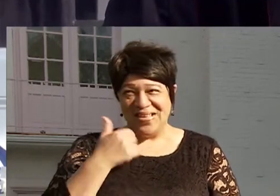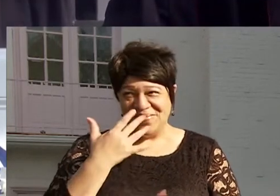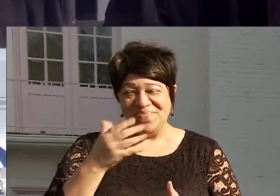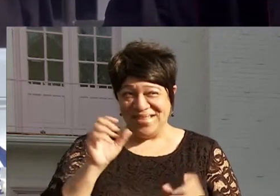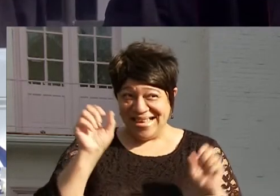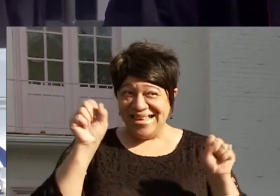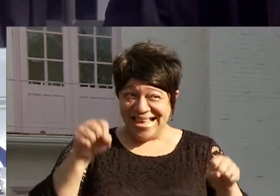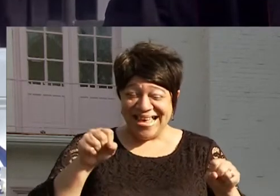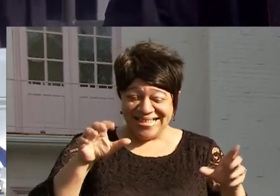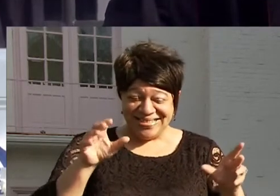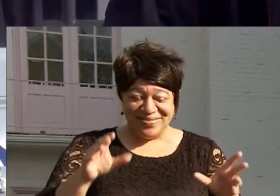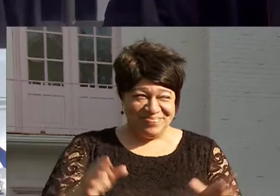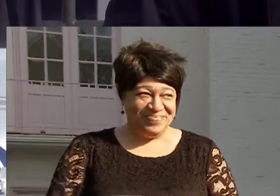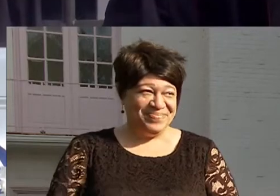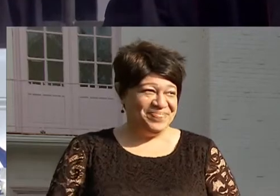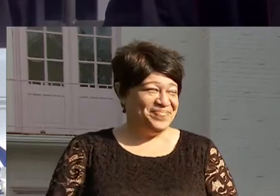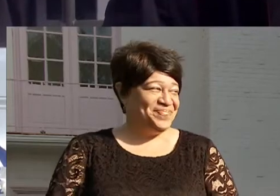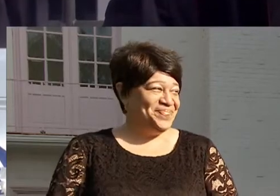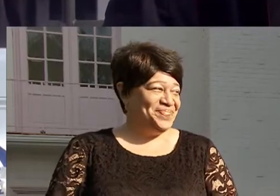yeah,